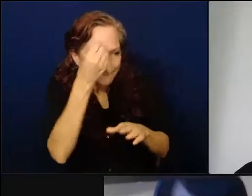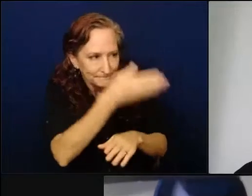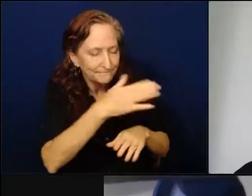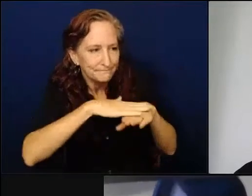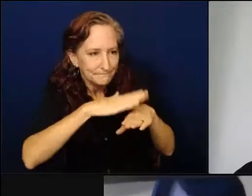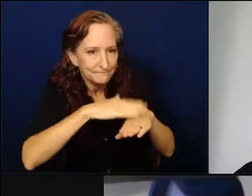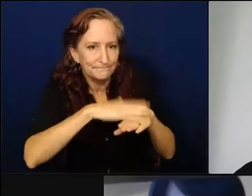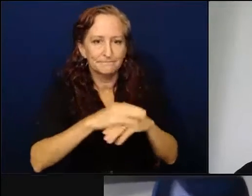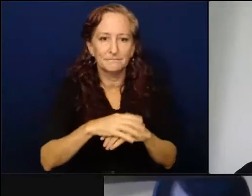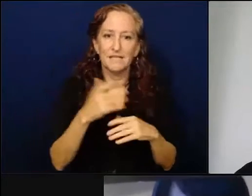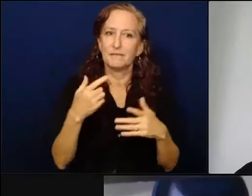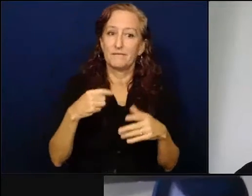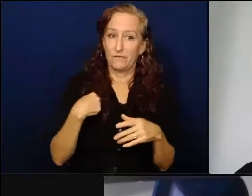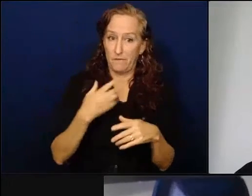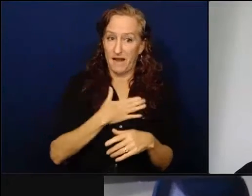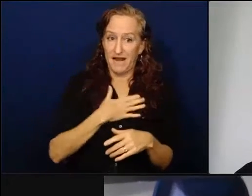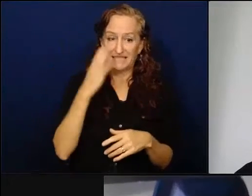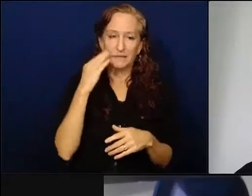been hugely helpful for me.